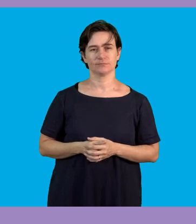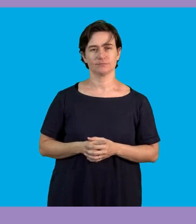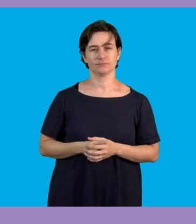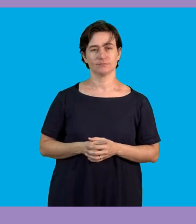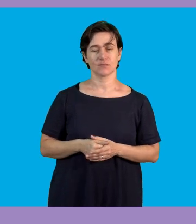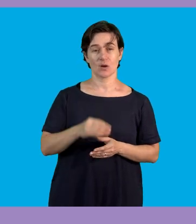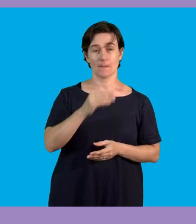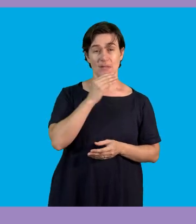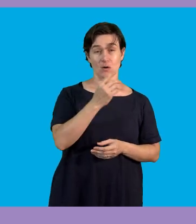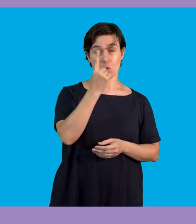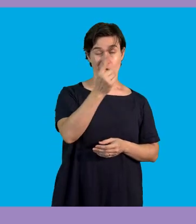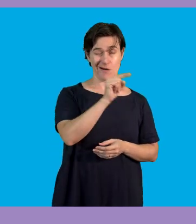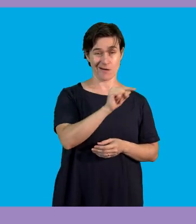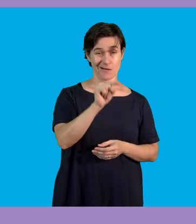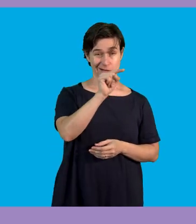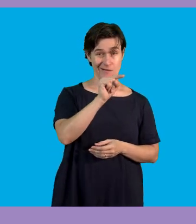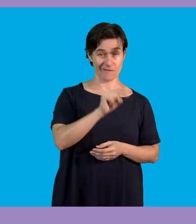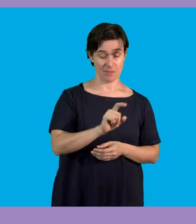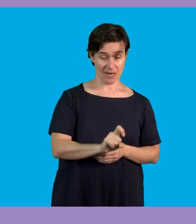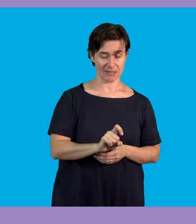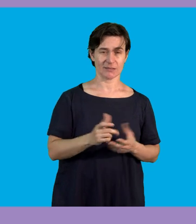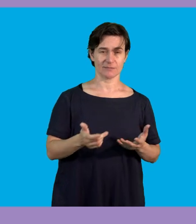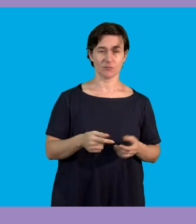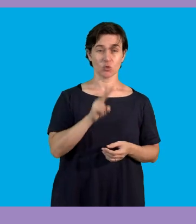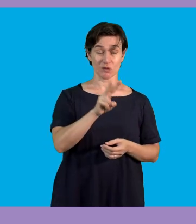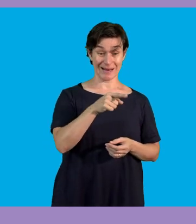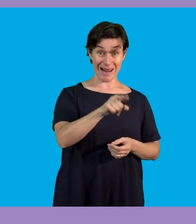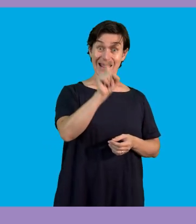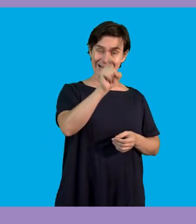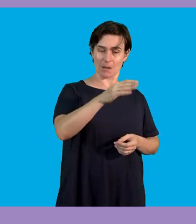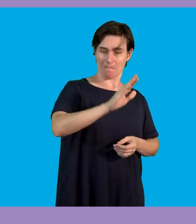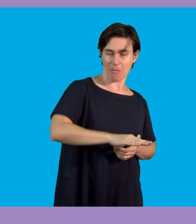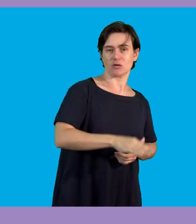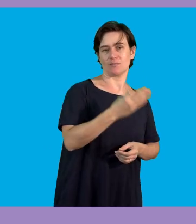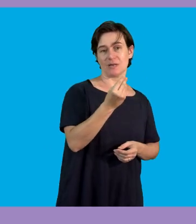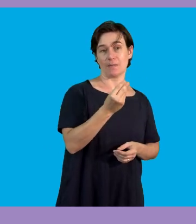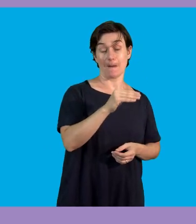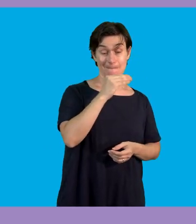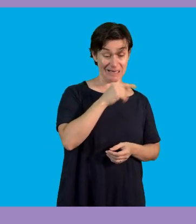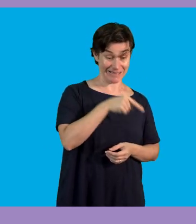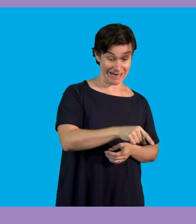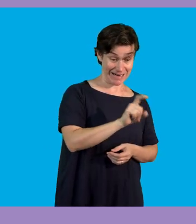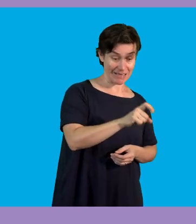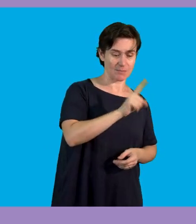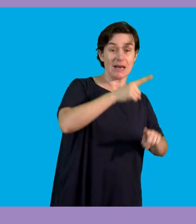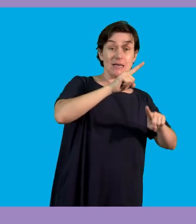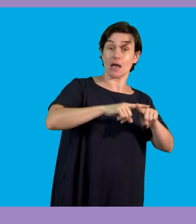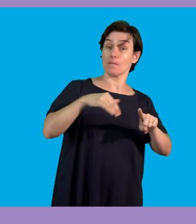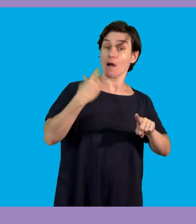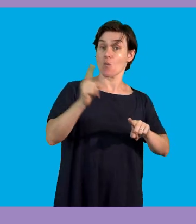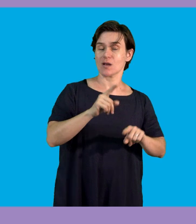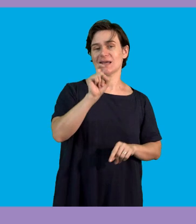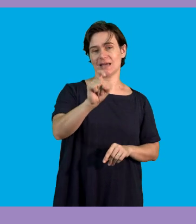1 divided by x. So because it is a denominator, we need to multiply by x. So it